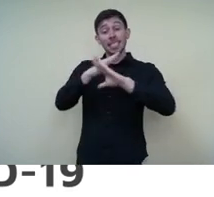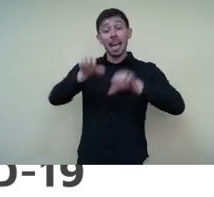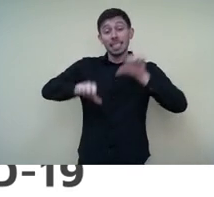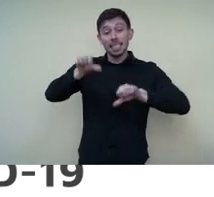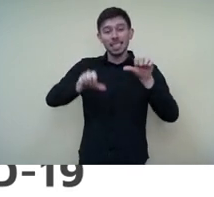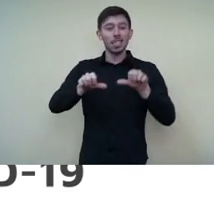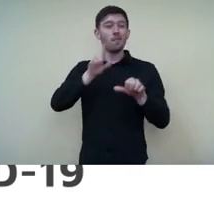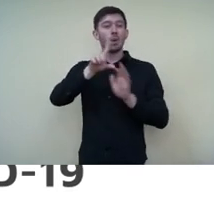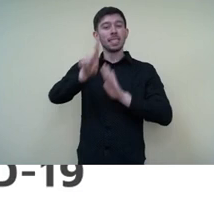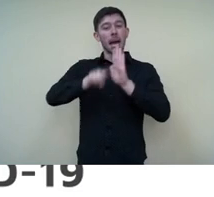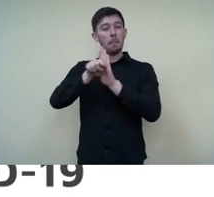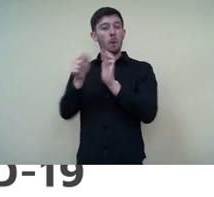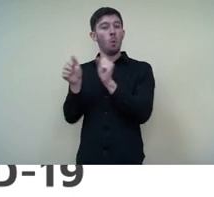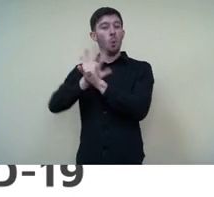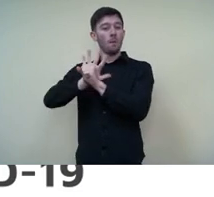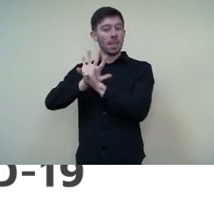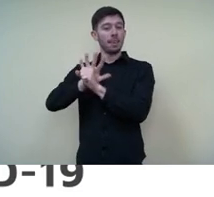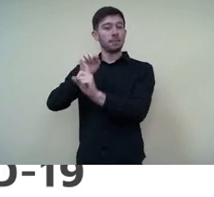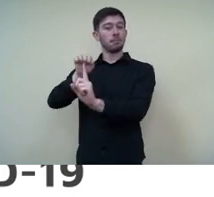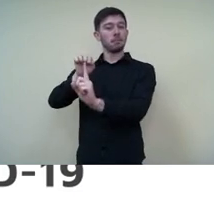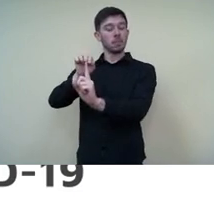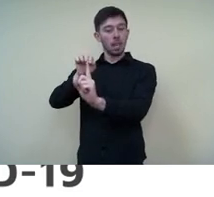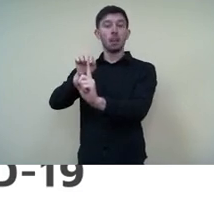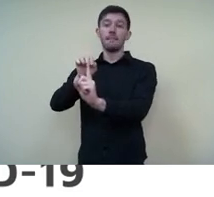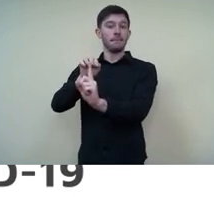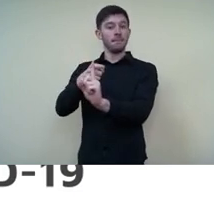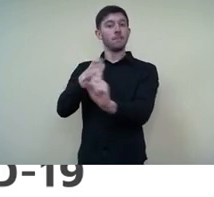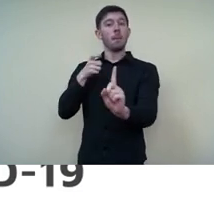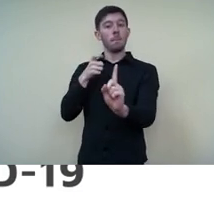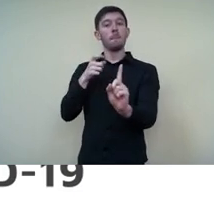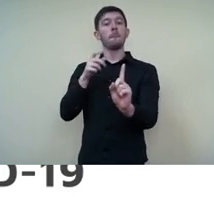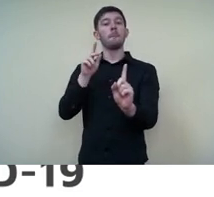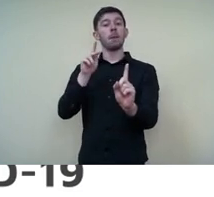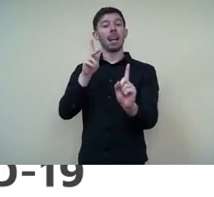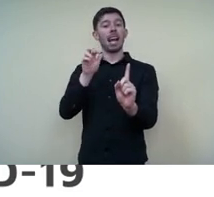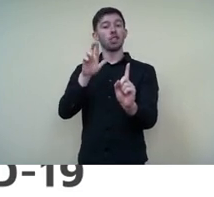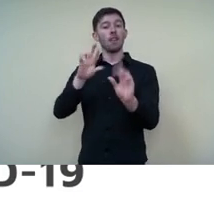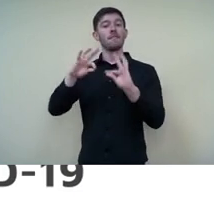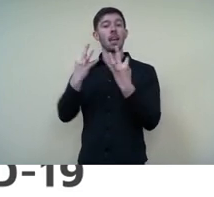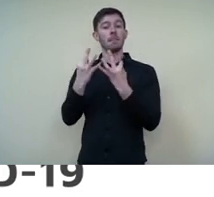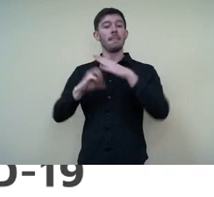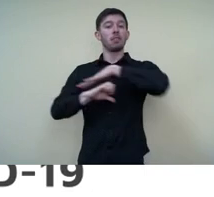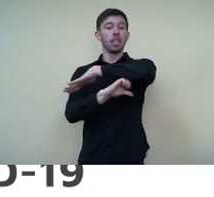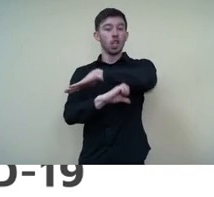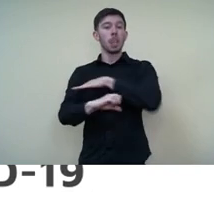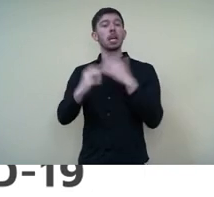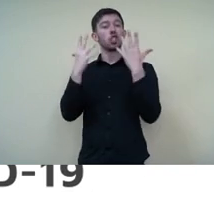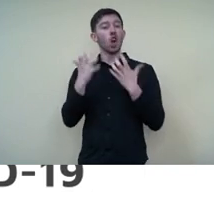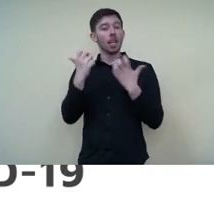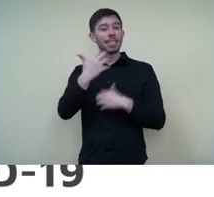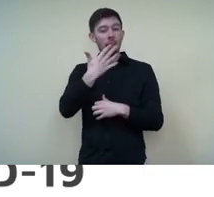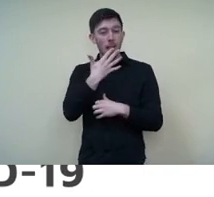the era of COVID-19. So this comes from the Kaiser Family Foundation. The darkest color are people who are